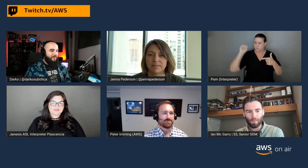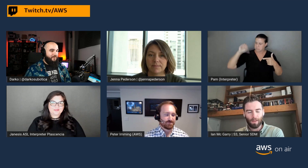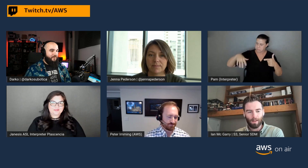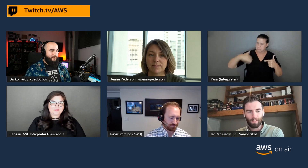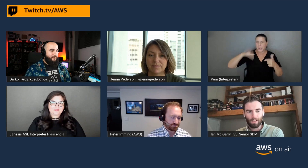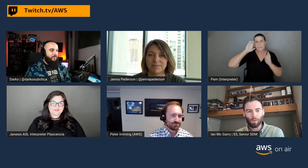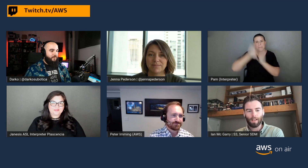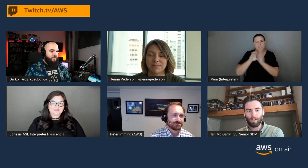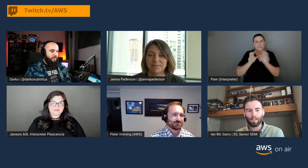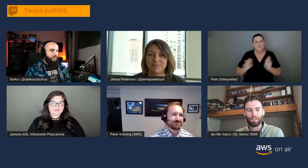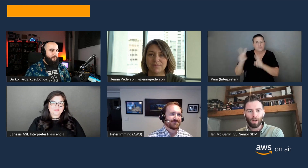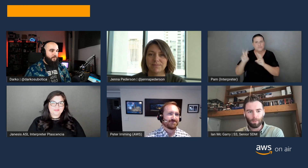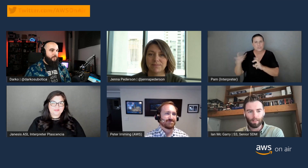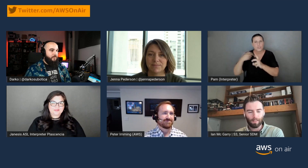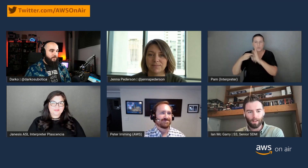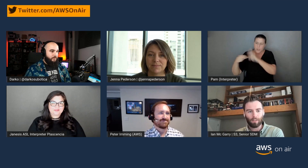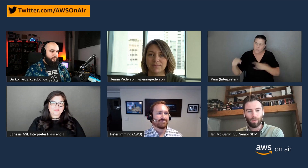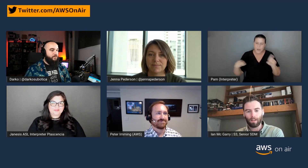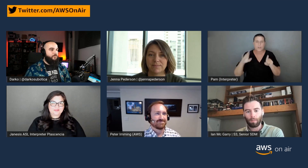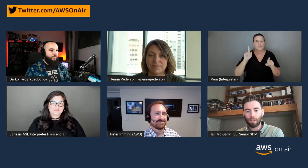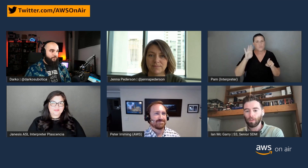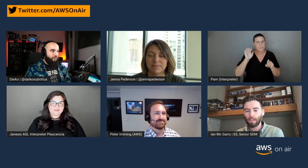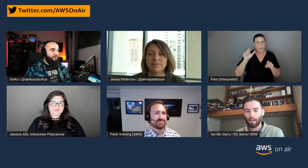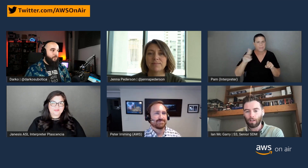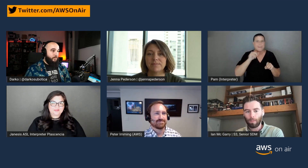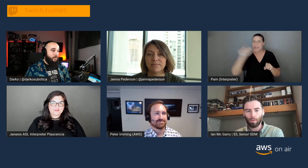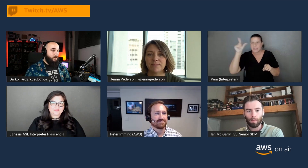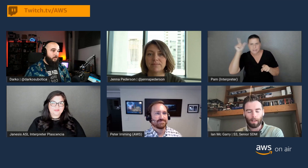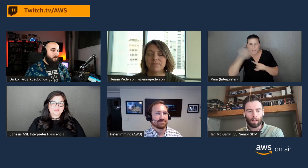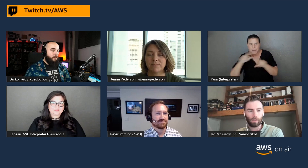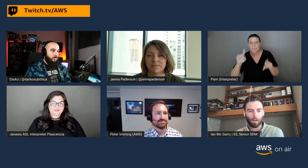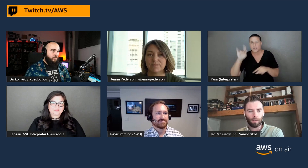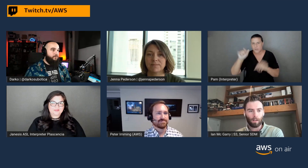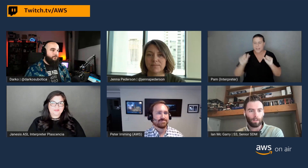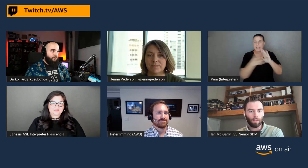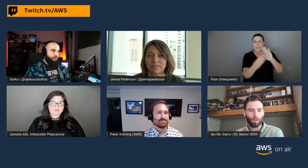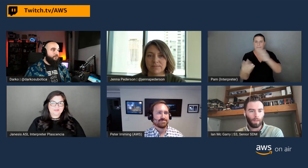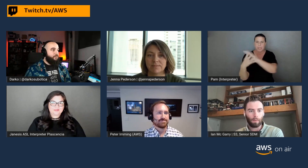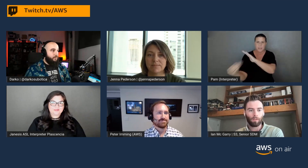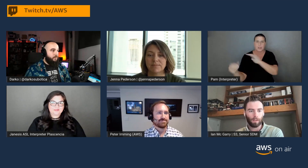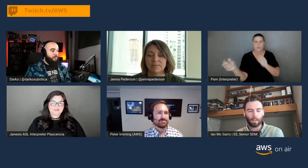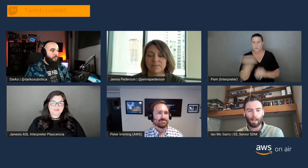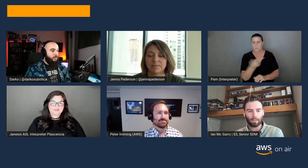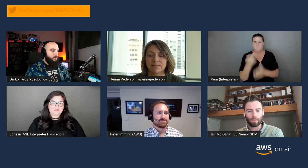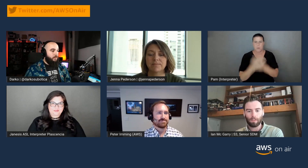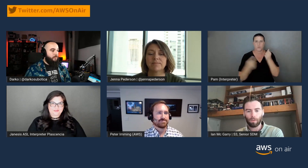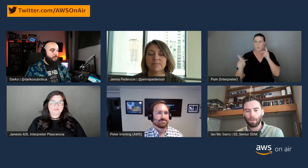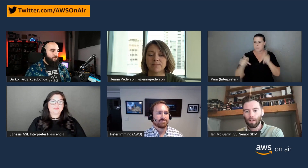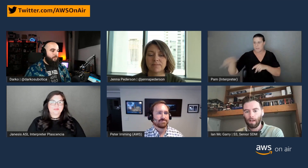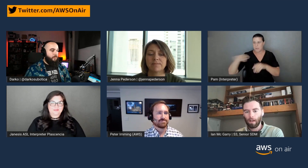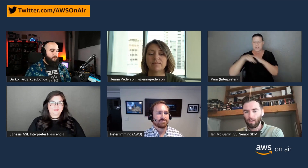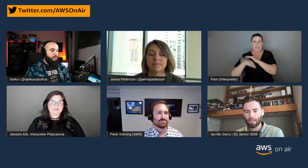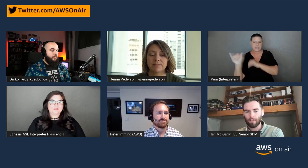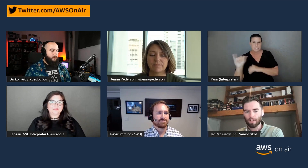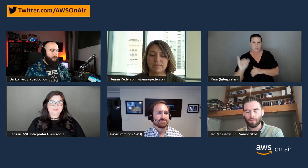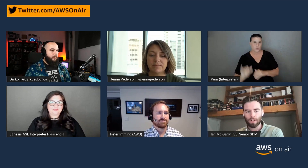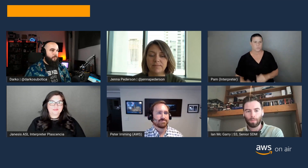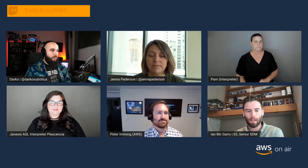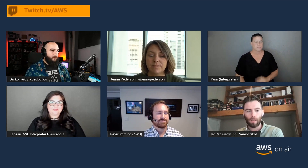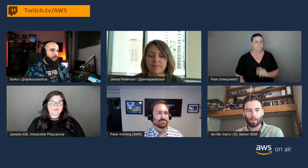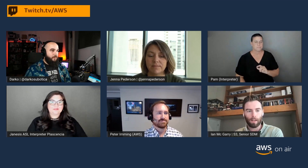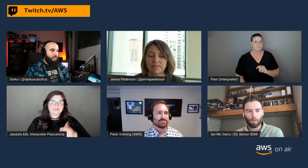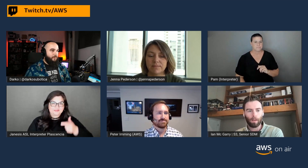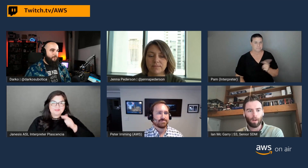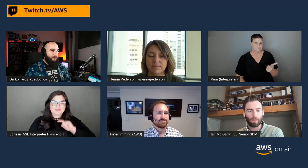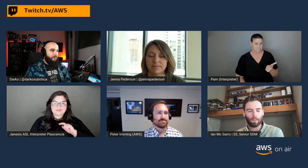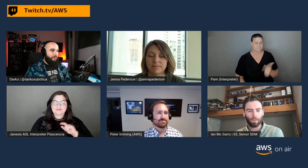pictures up there, you would get routed to Dublin, not to London. But your data could be replicated across to London, so people over there can access it too. And vice versa, for somebody